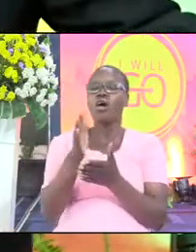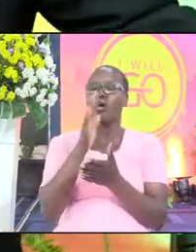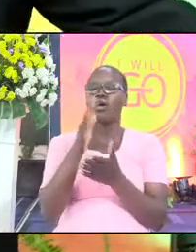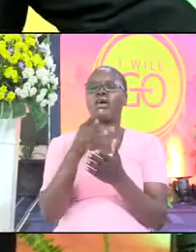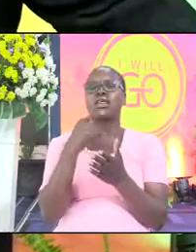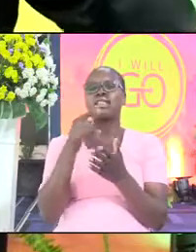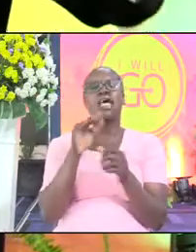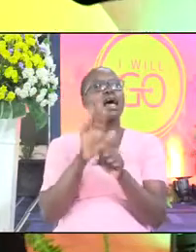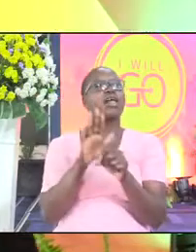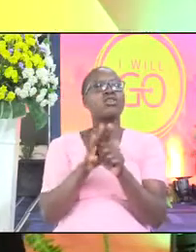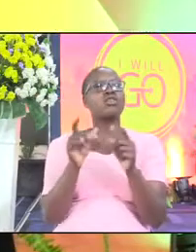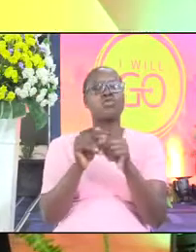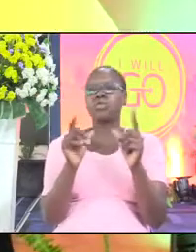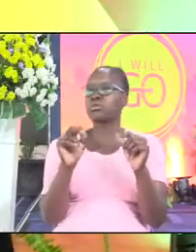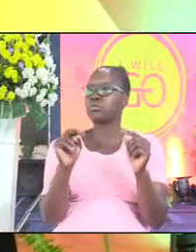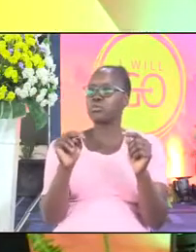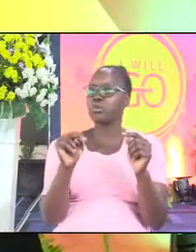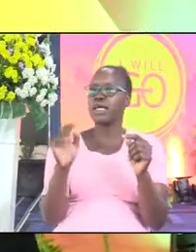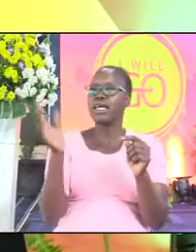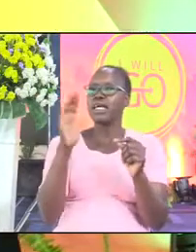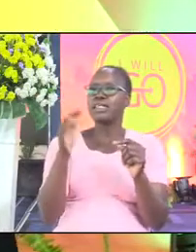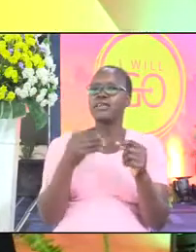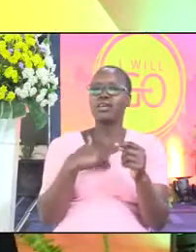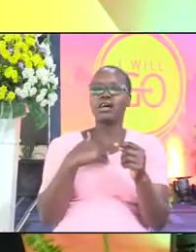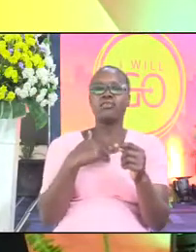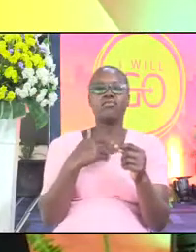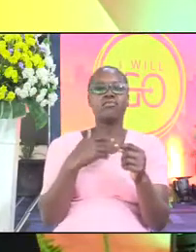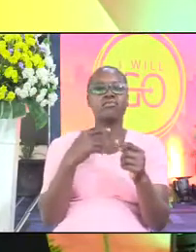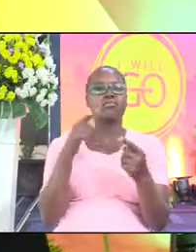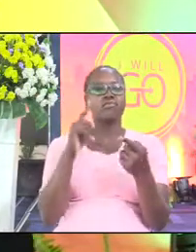doesn't have to say a lot. He doesn't have to